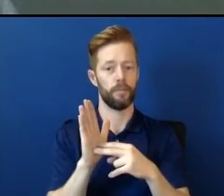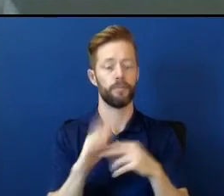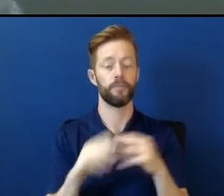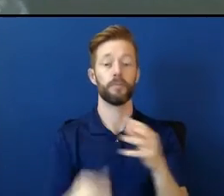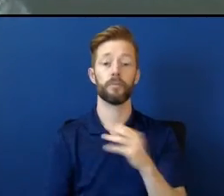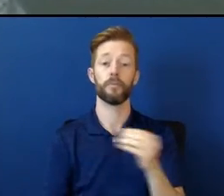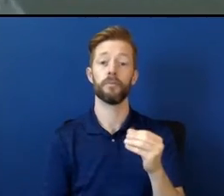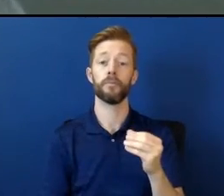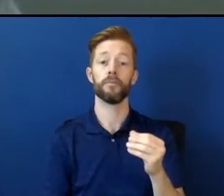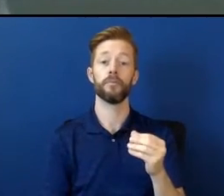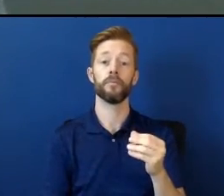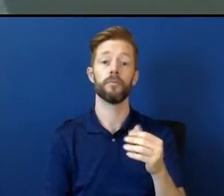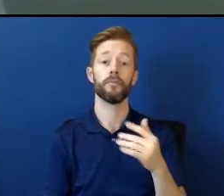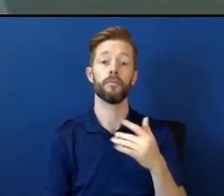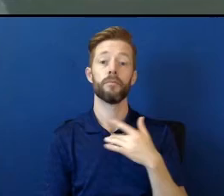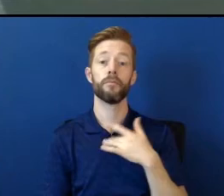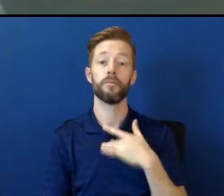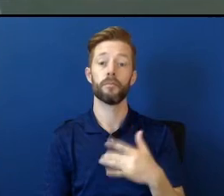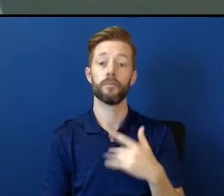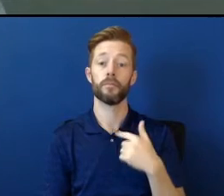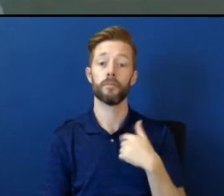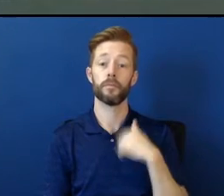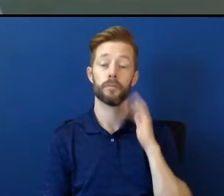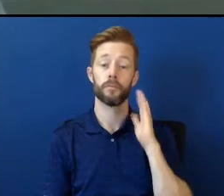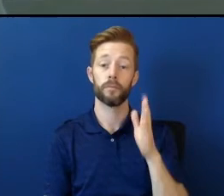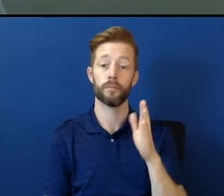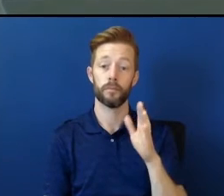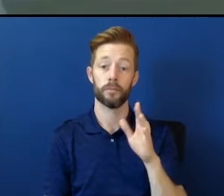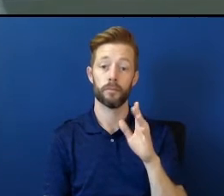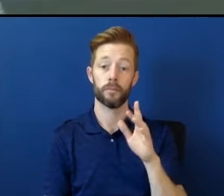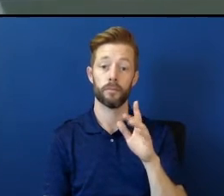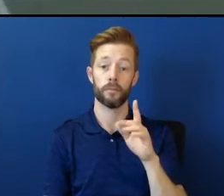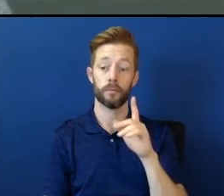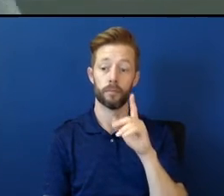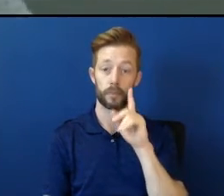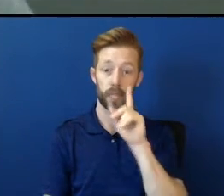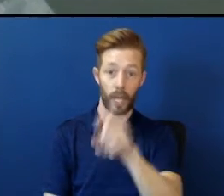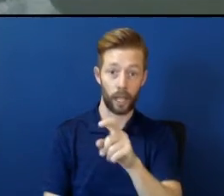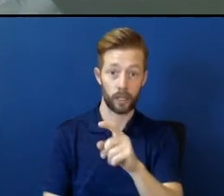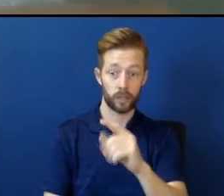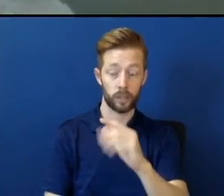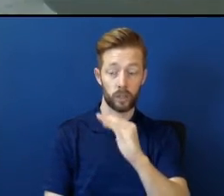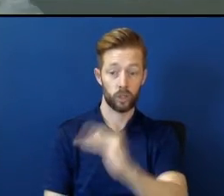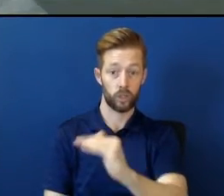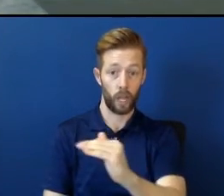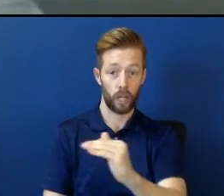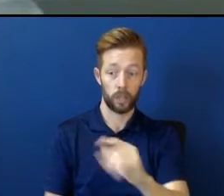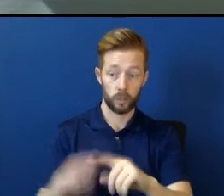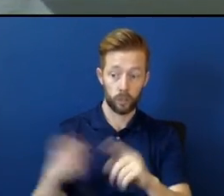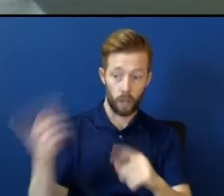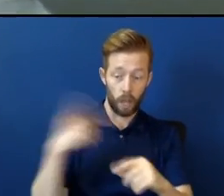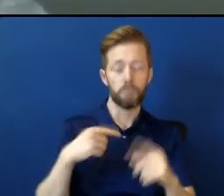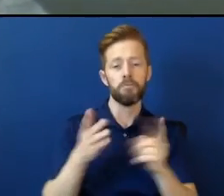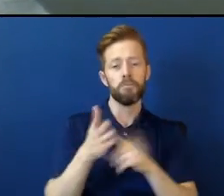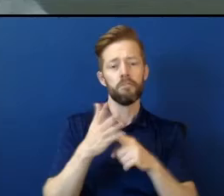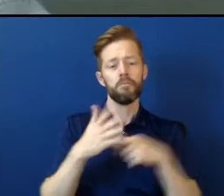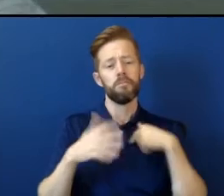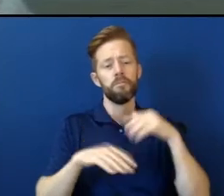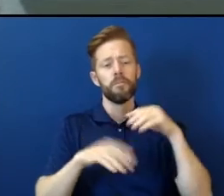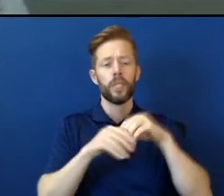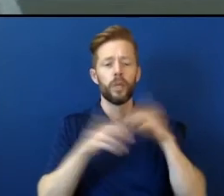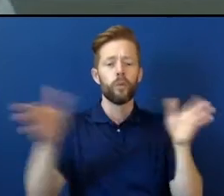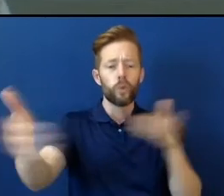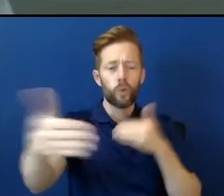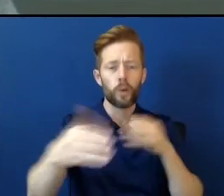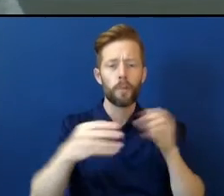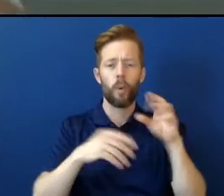And oftentimes I will ask a child to come down, whether I'm at the foot of a room or on a